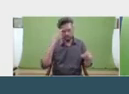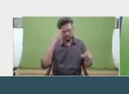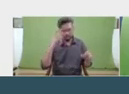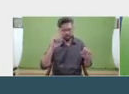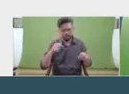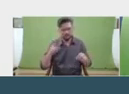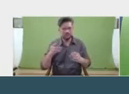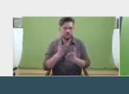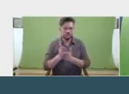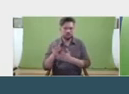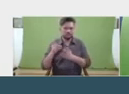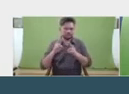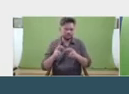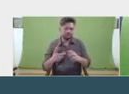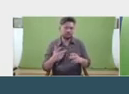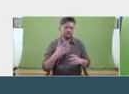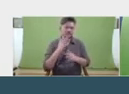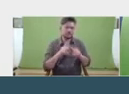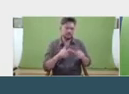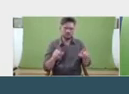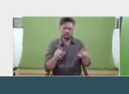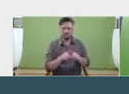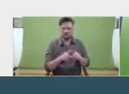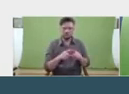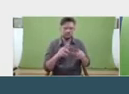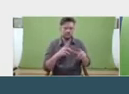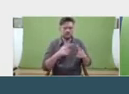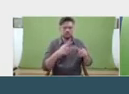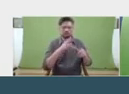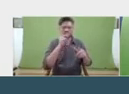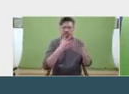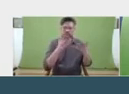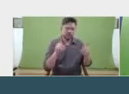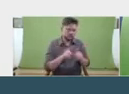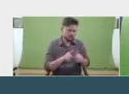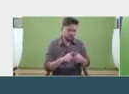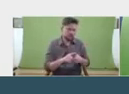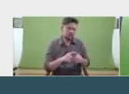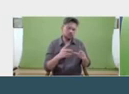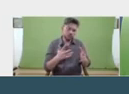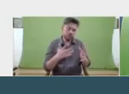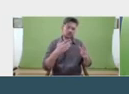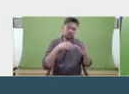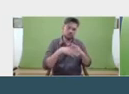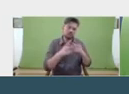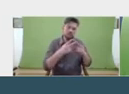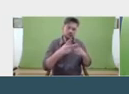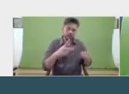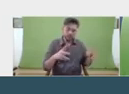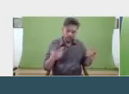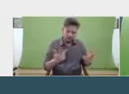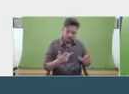language is like any other language also the variation within sign language what matters and what doesn't matter